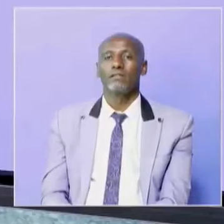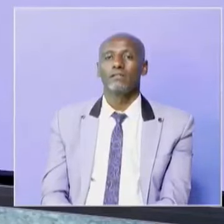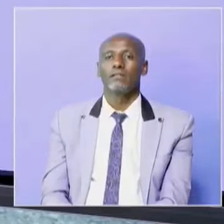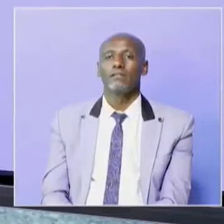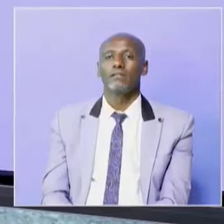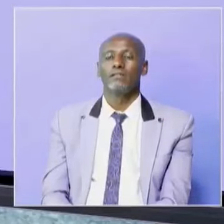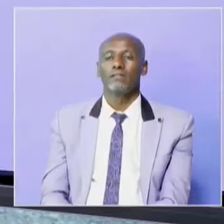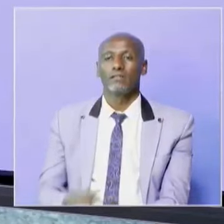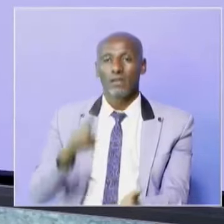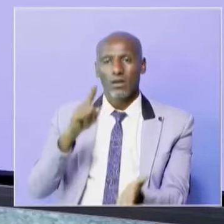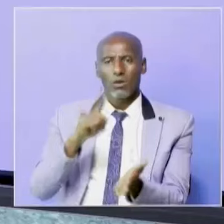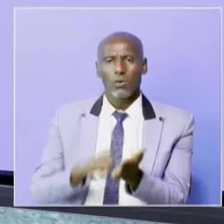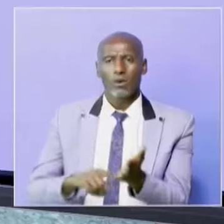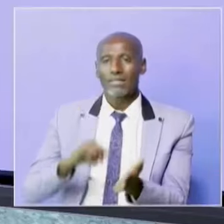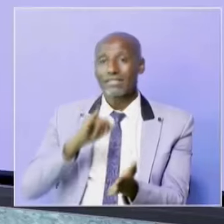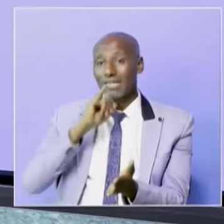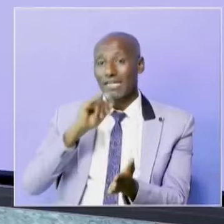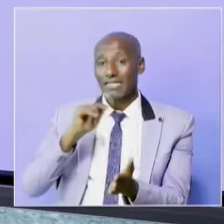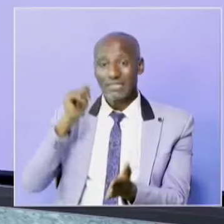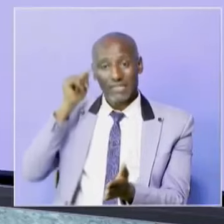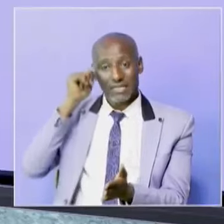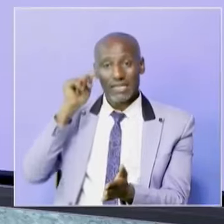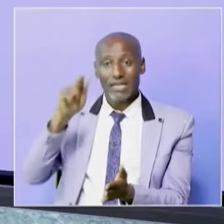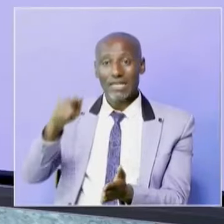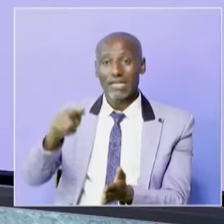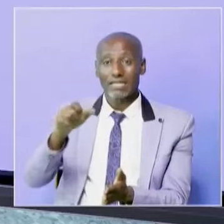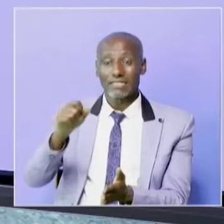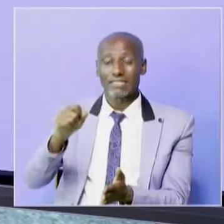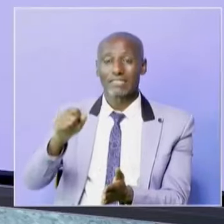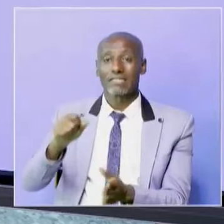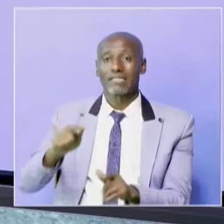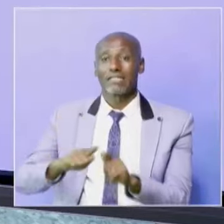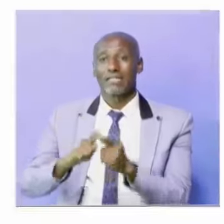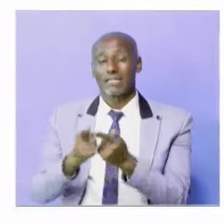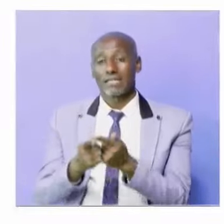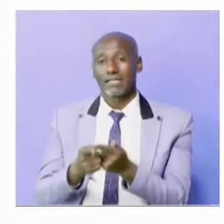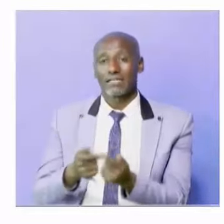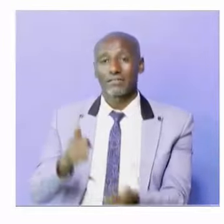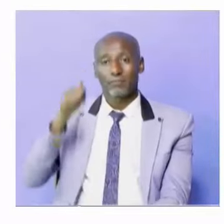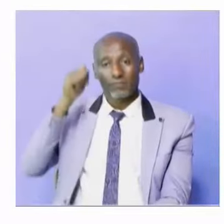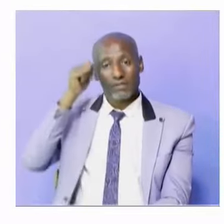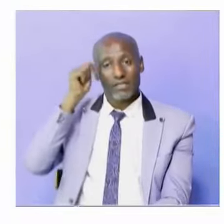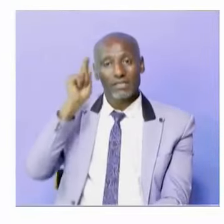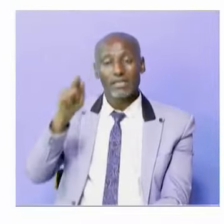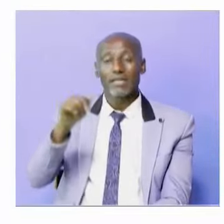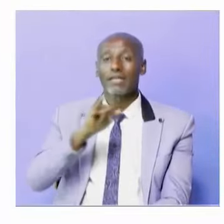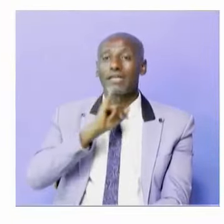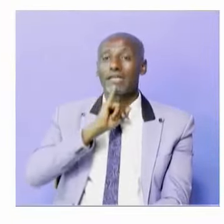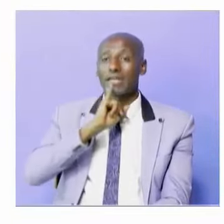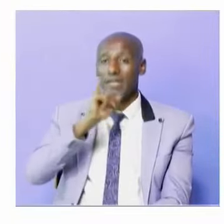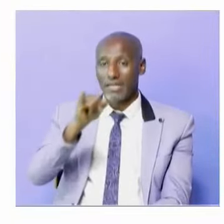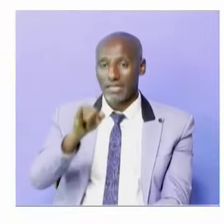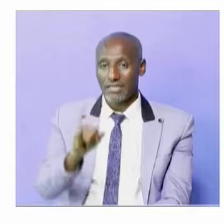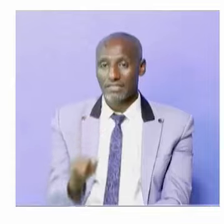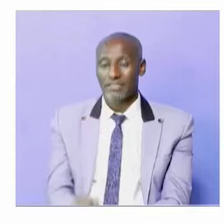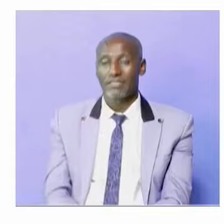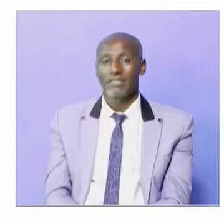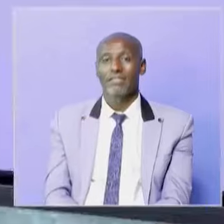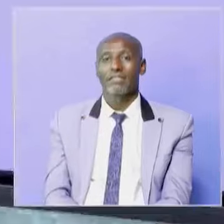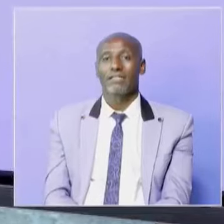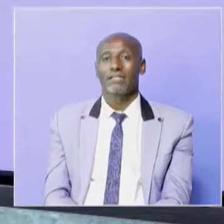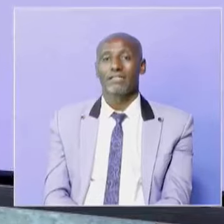What about Alamu here? What is his grade? Yes, he is, or we can